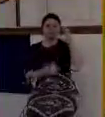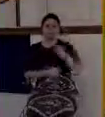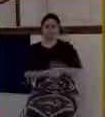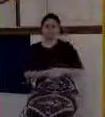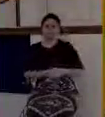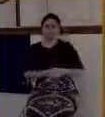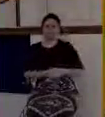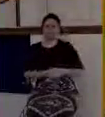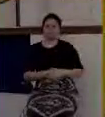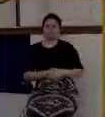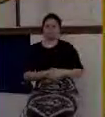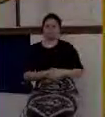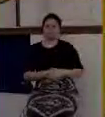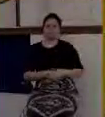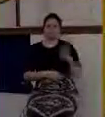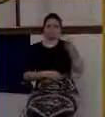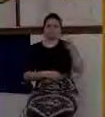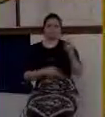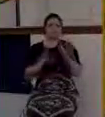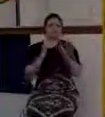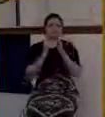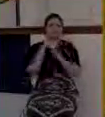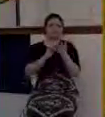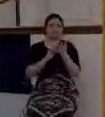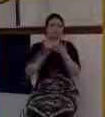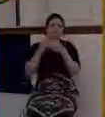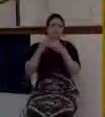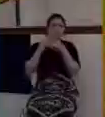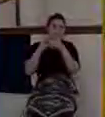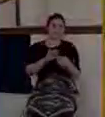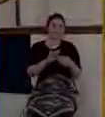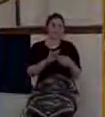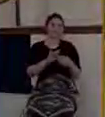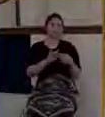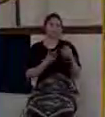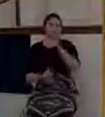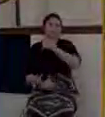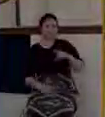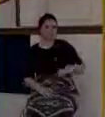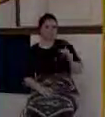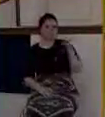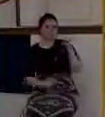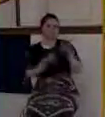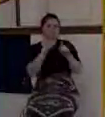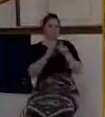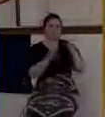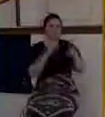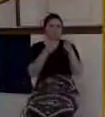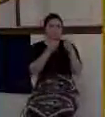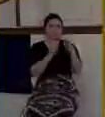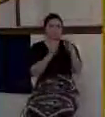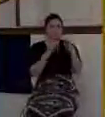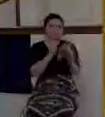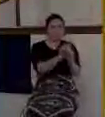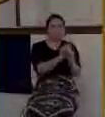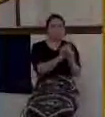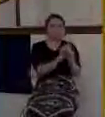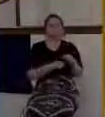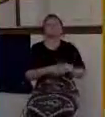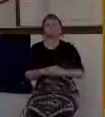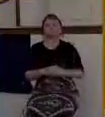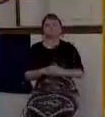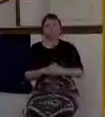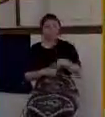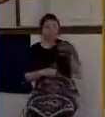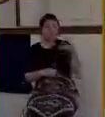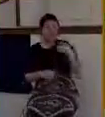a political thing about Caesar. In verse 14, and notice that where it says, when they were come, they said unto him, Master, we know that thou art true